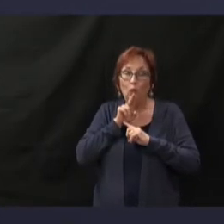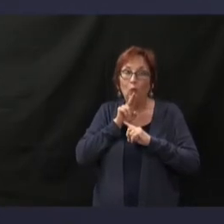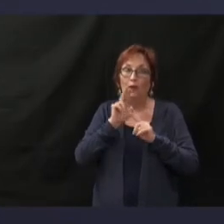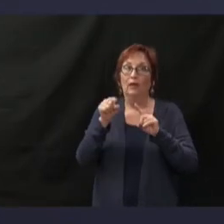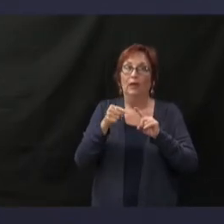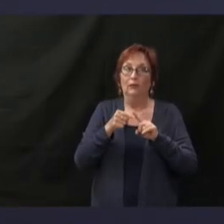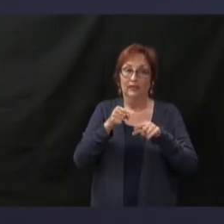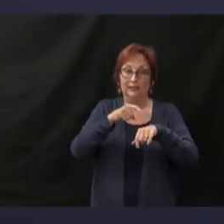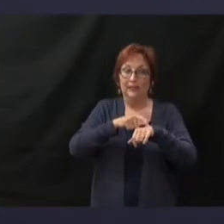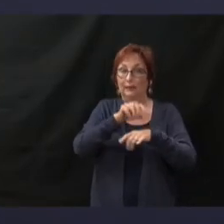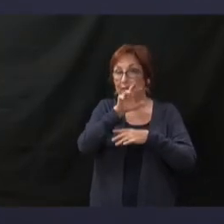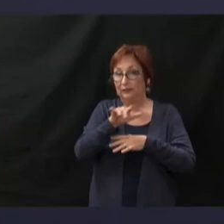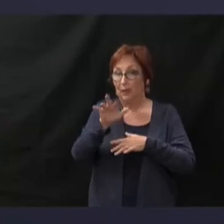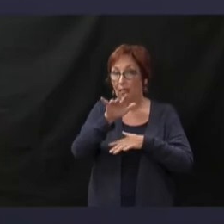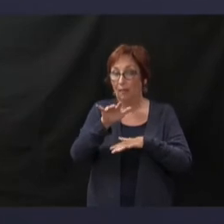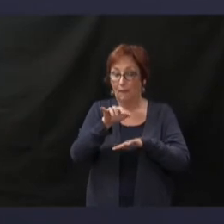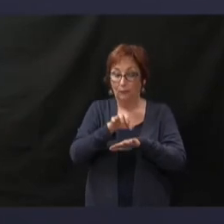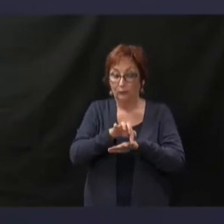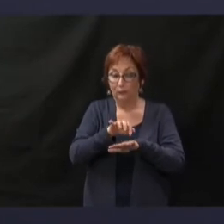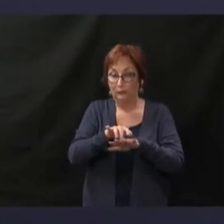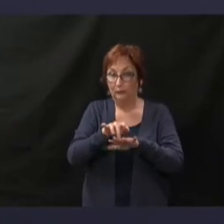them,